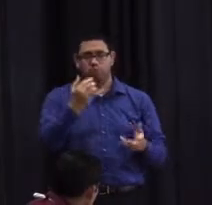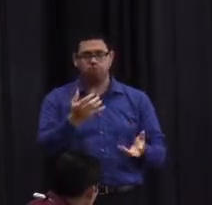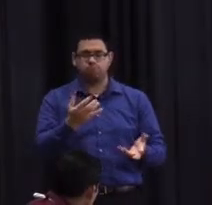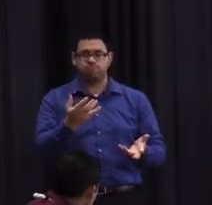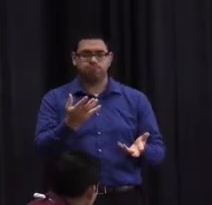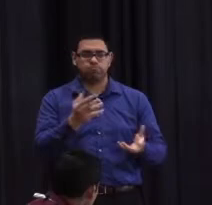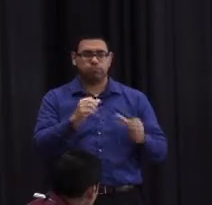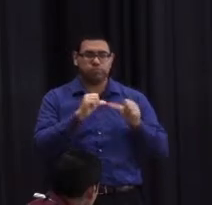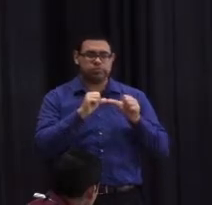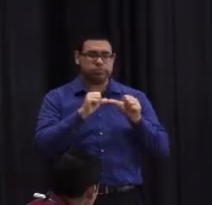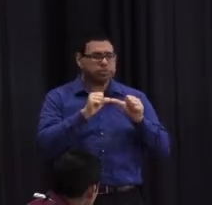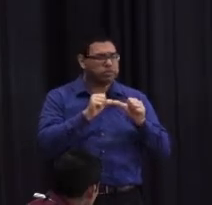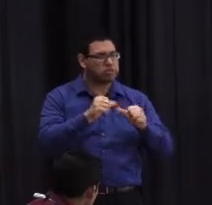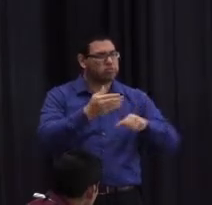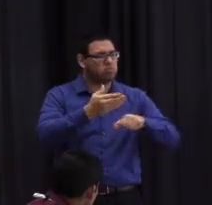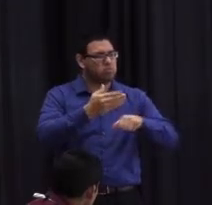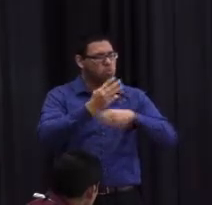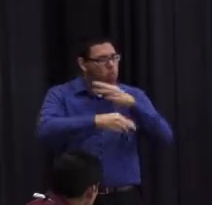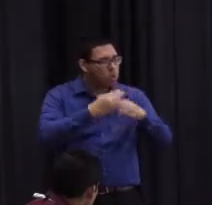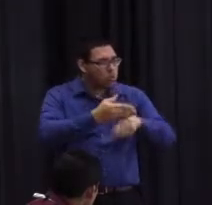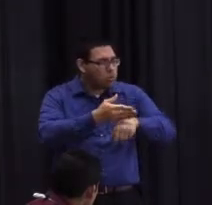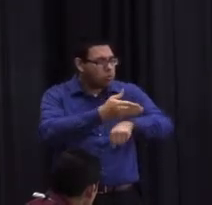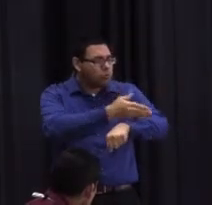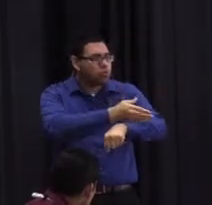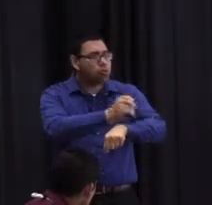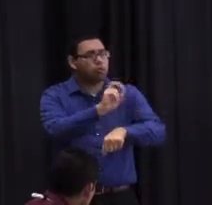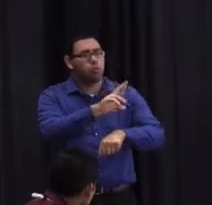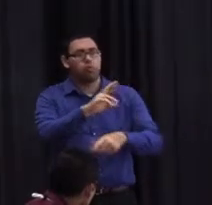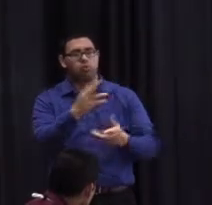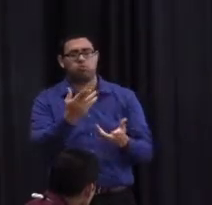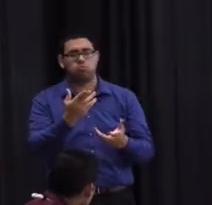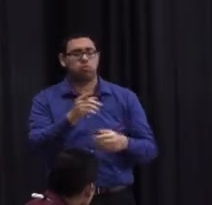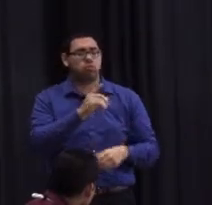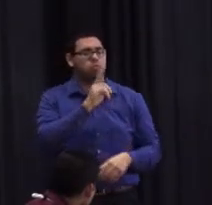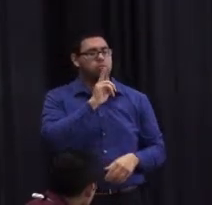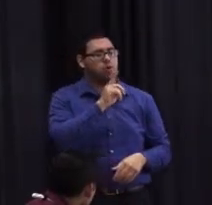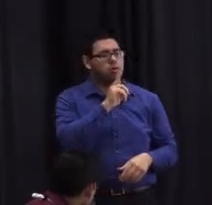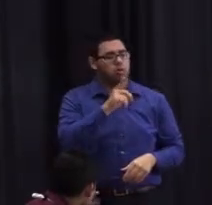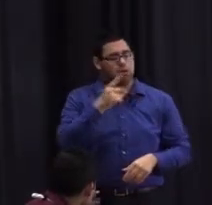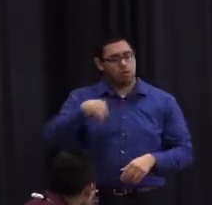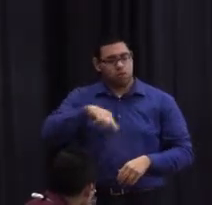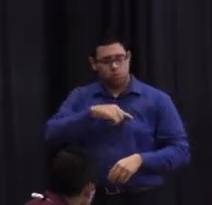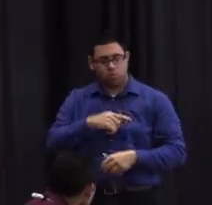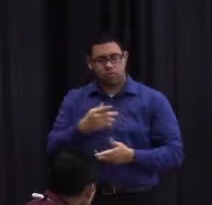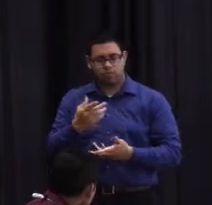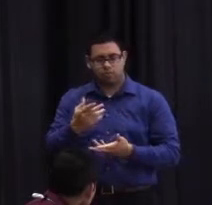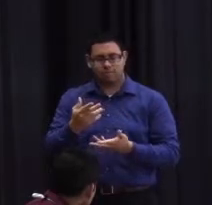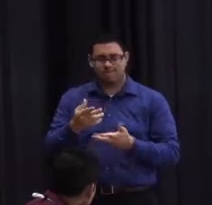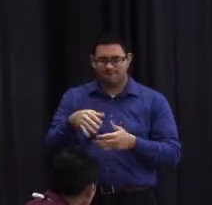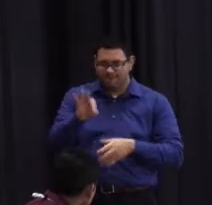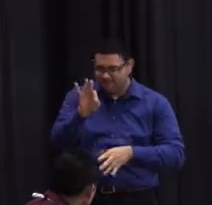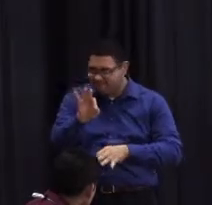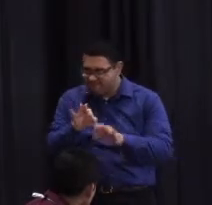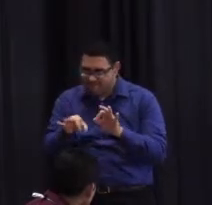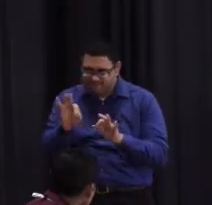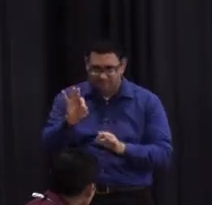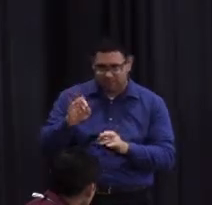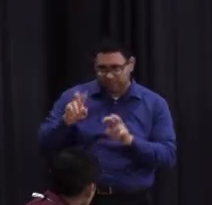up the world or something else. But really, the reason why we leverage